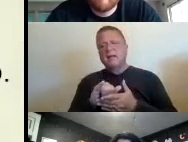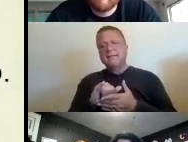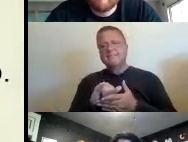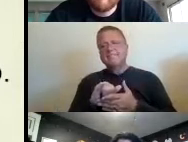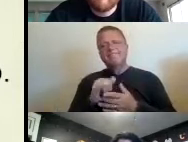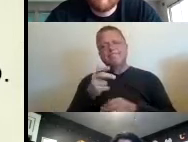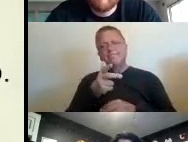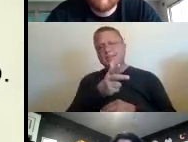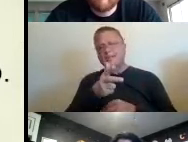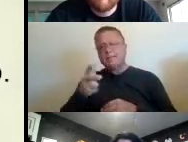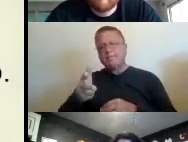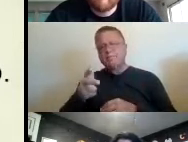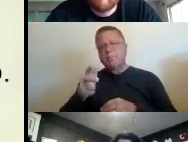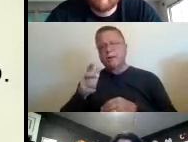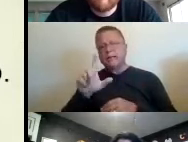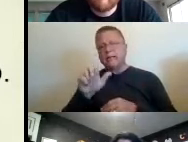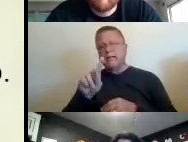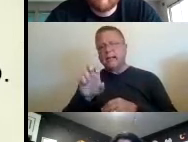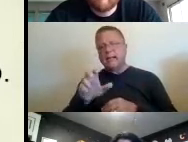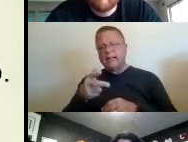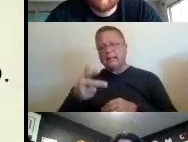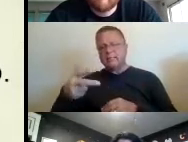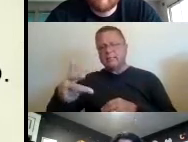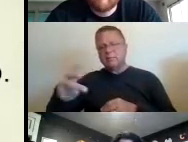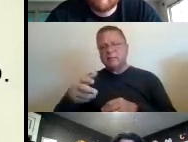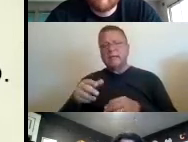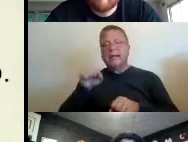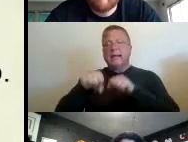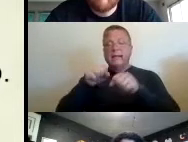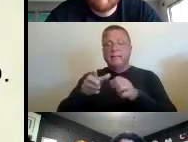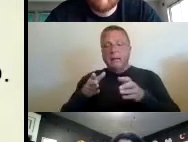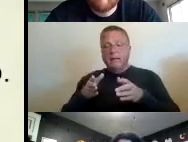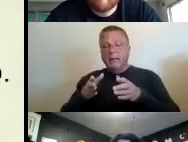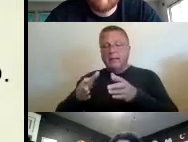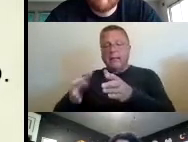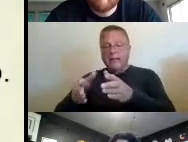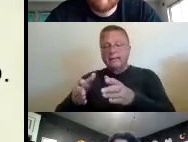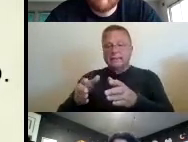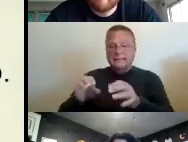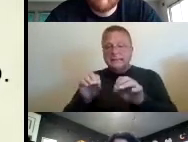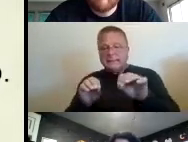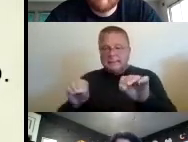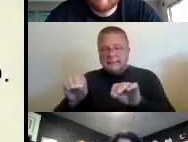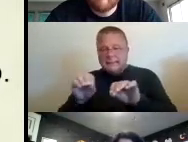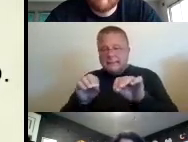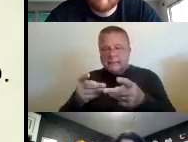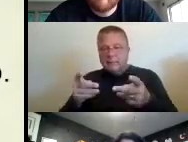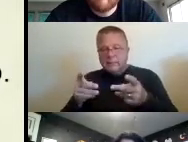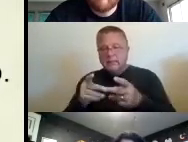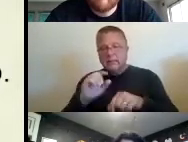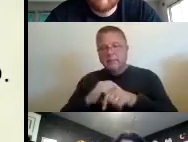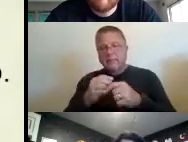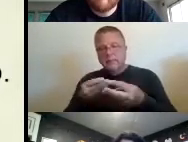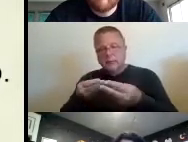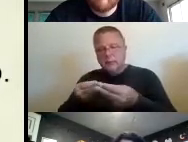parking lanes and the bike lanes, making the safety of the positioning of them as conducive as